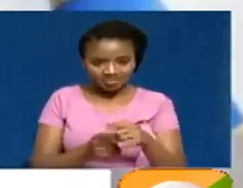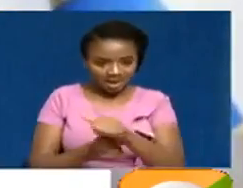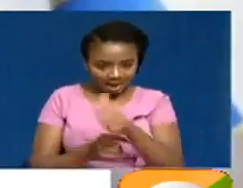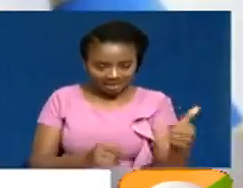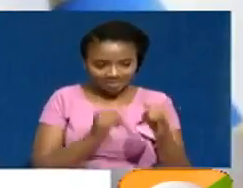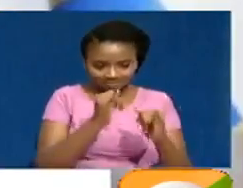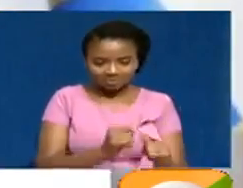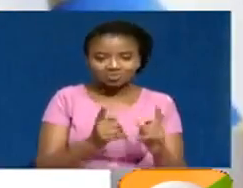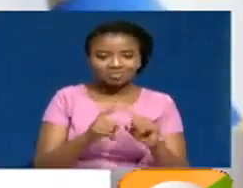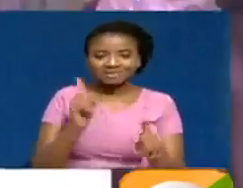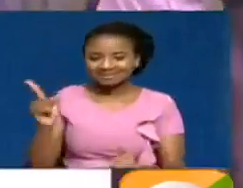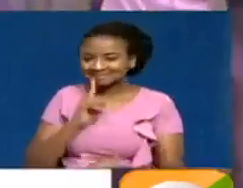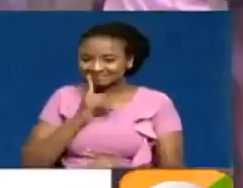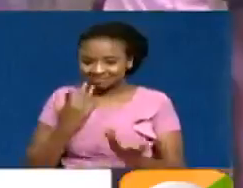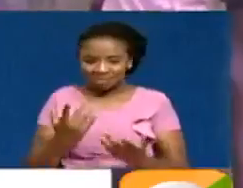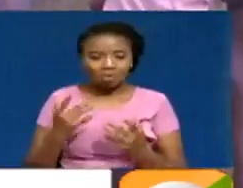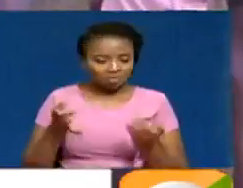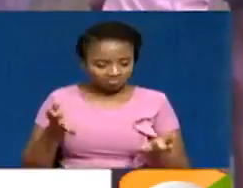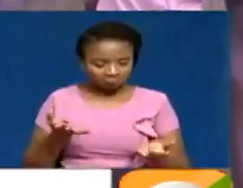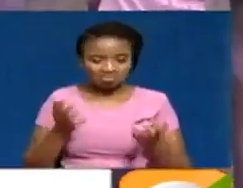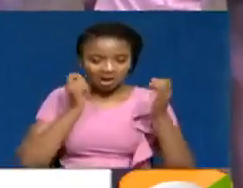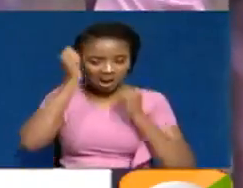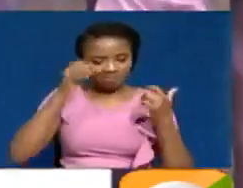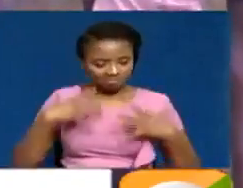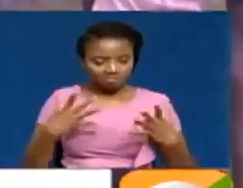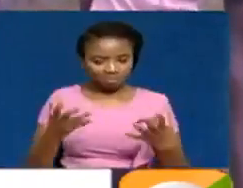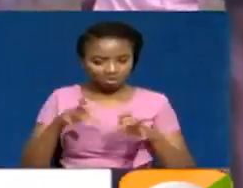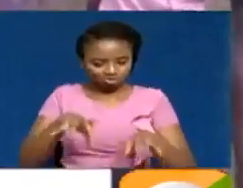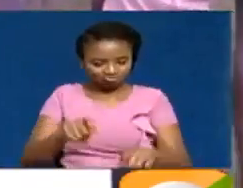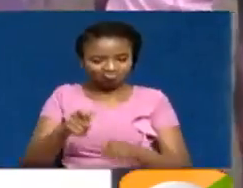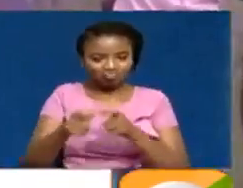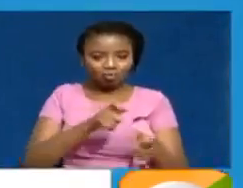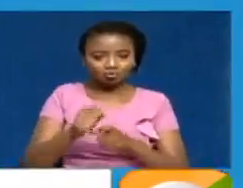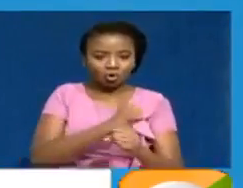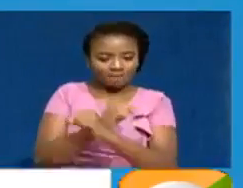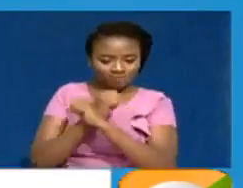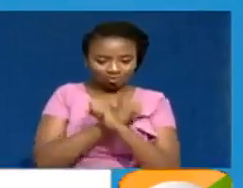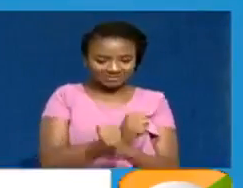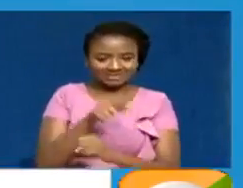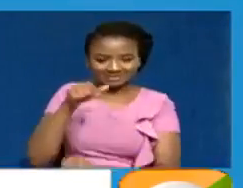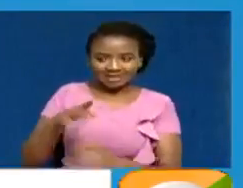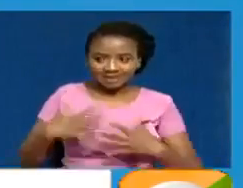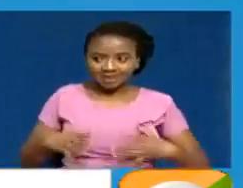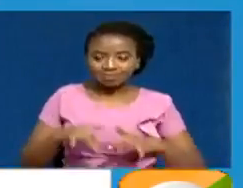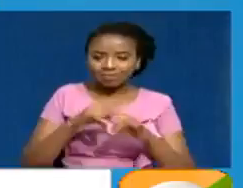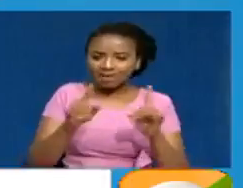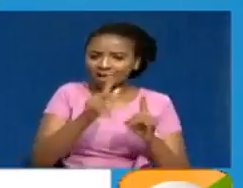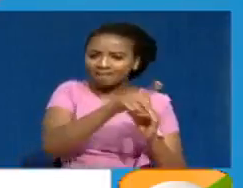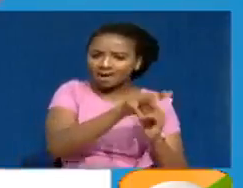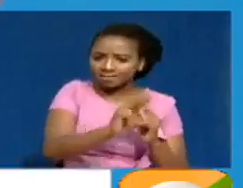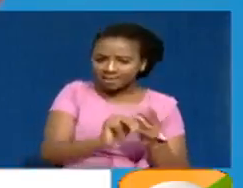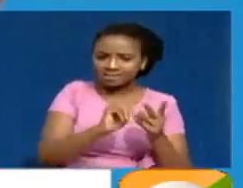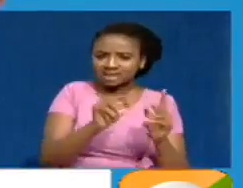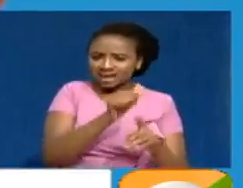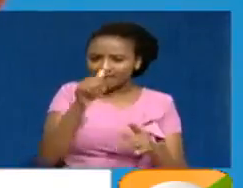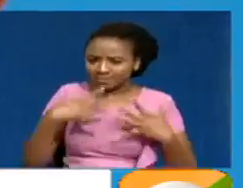forces needed to take control of Sudan to protect security and safety of its people. Prime Minister Abdallah Hamdok and other officials